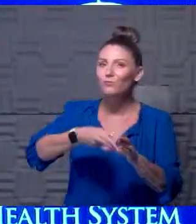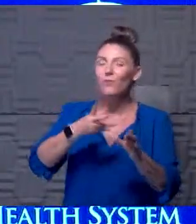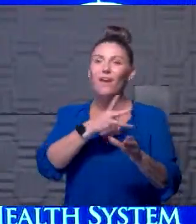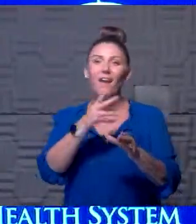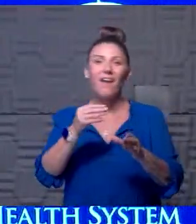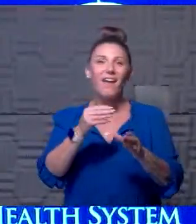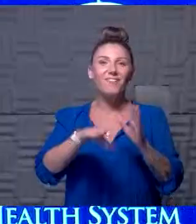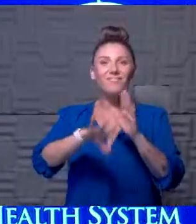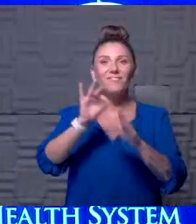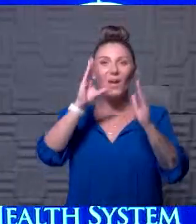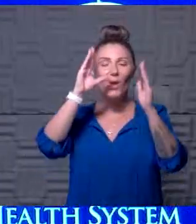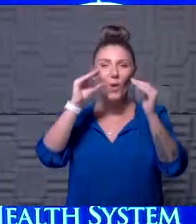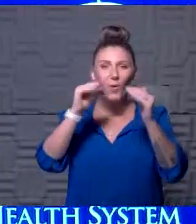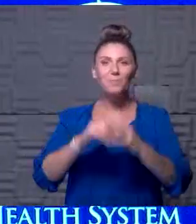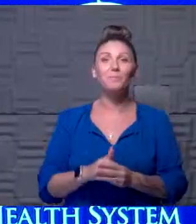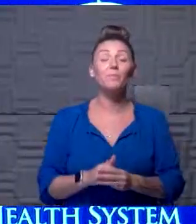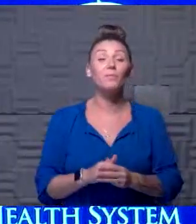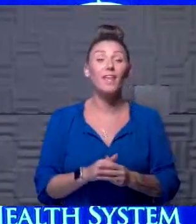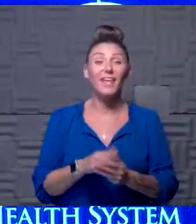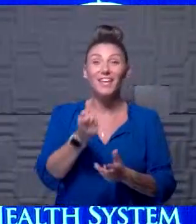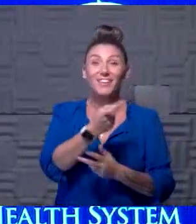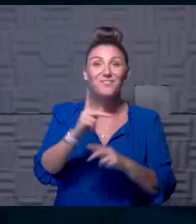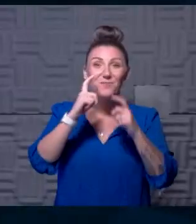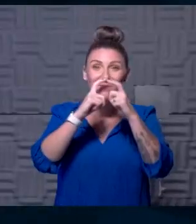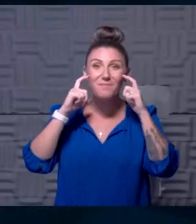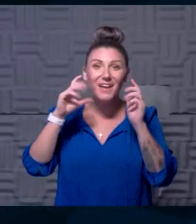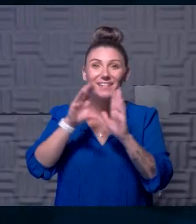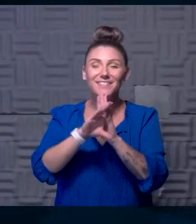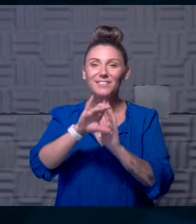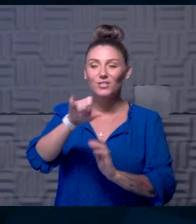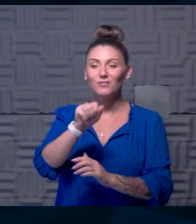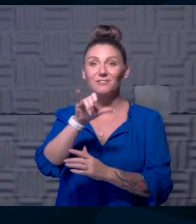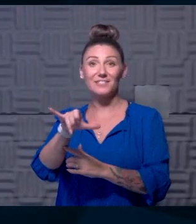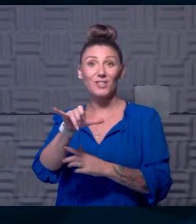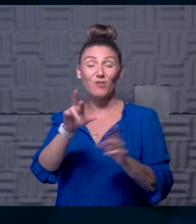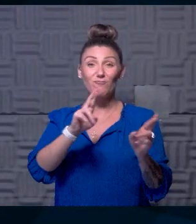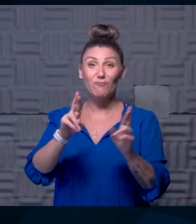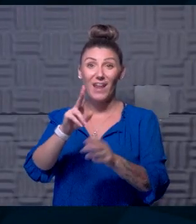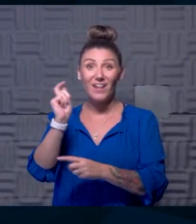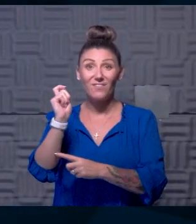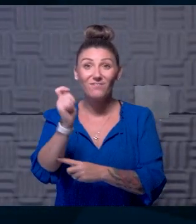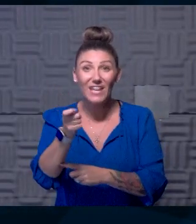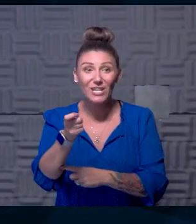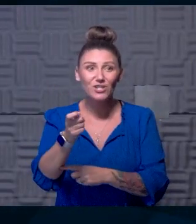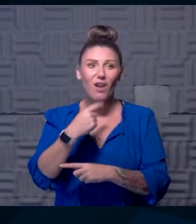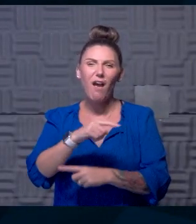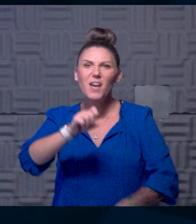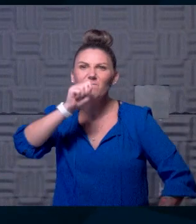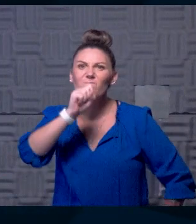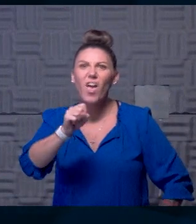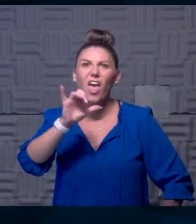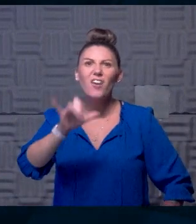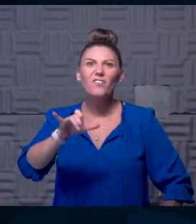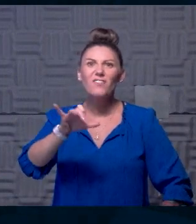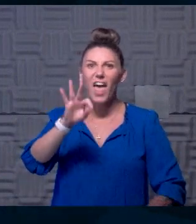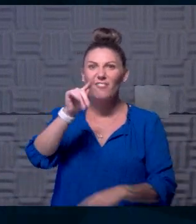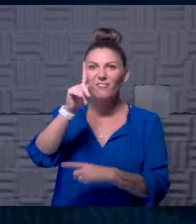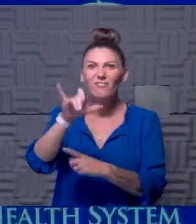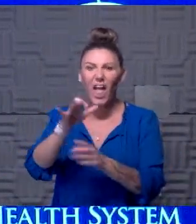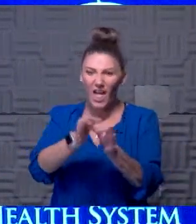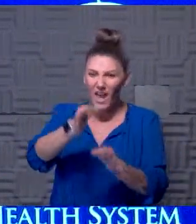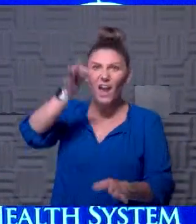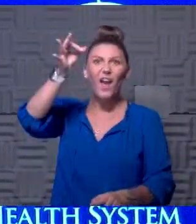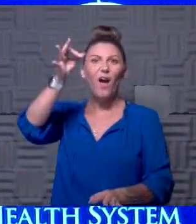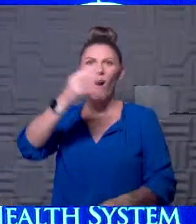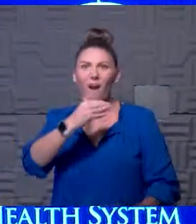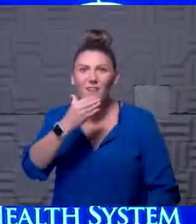the midst of a pandemic. Hey, a couple of mask pictures. Jay is getting ready for a fishing trip. I love that fly rod. That is the best. It